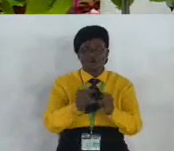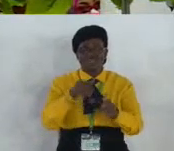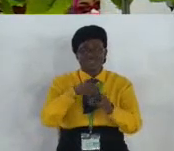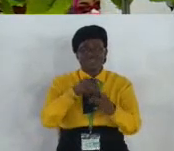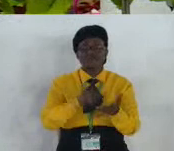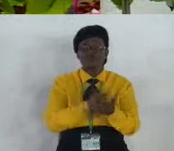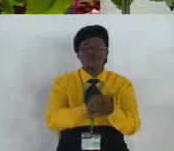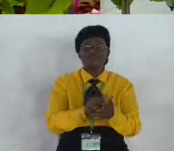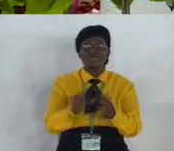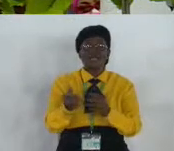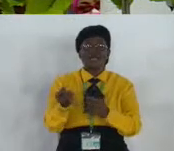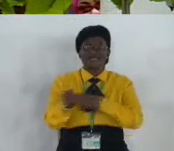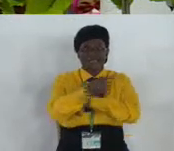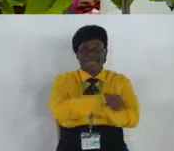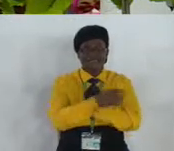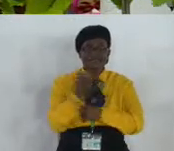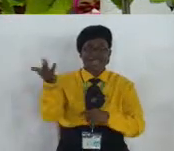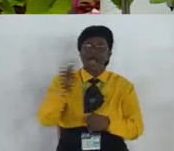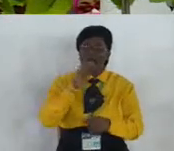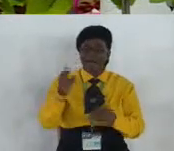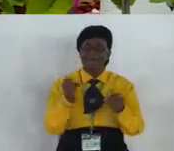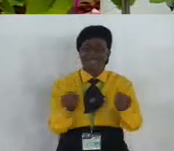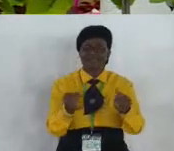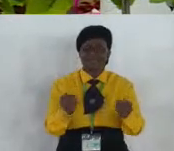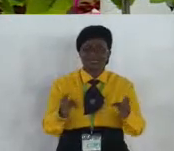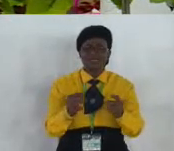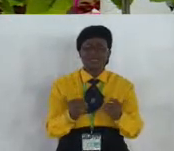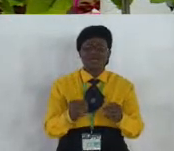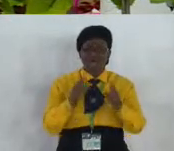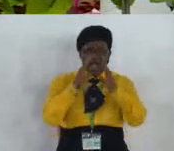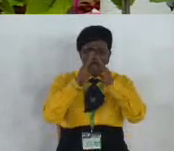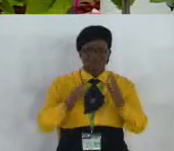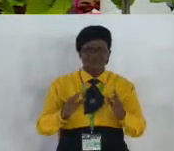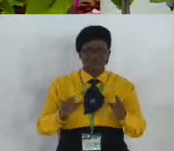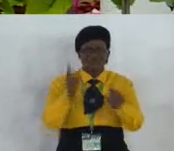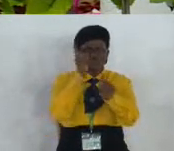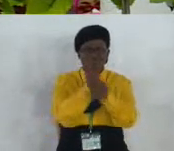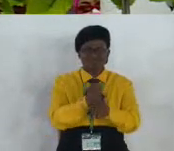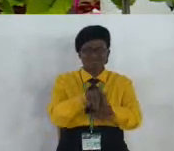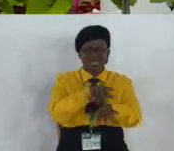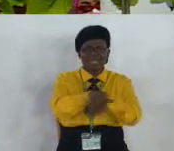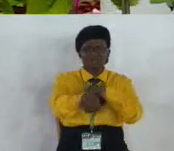than you could imagine that were just empty.